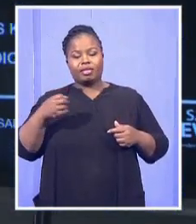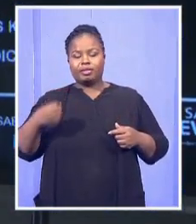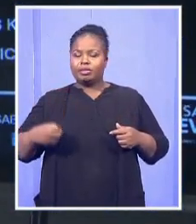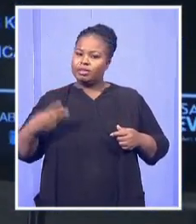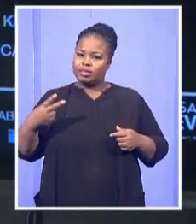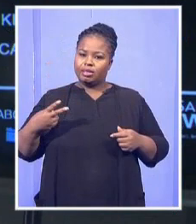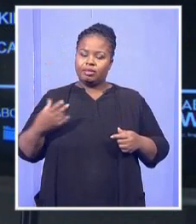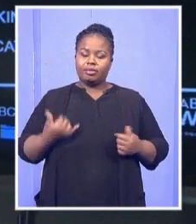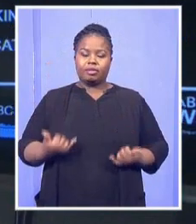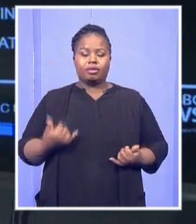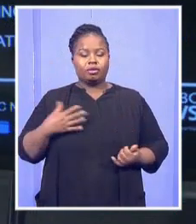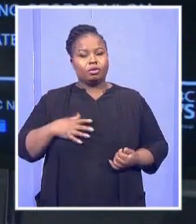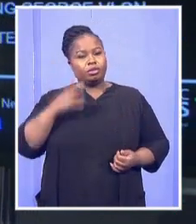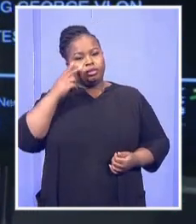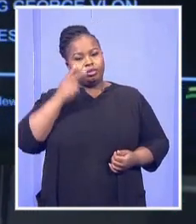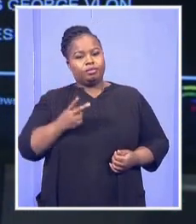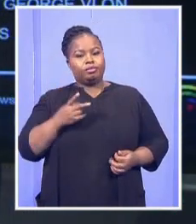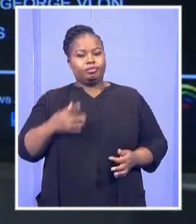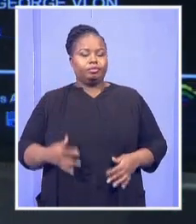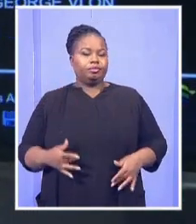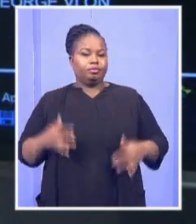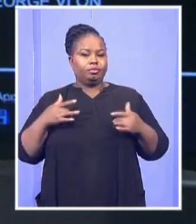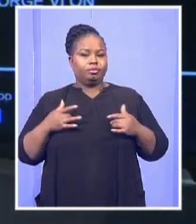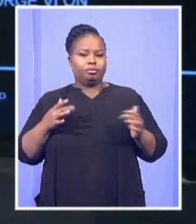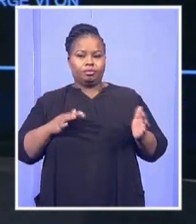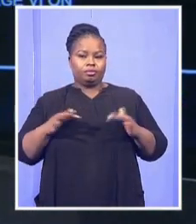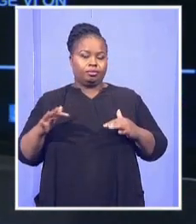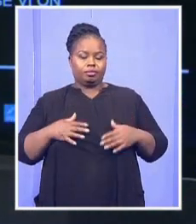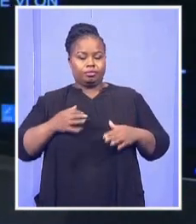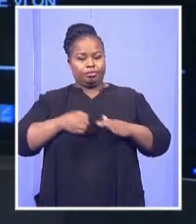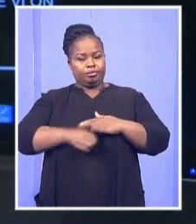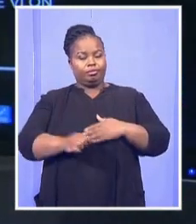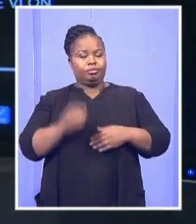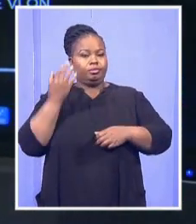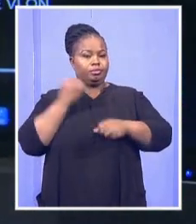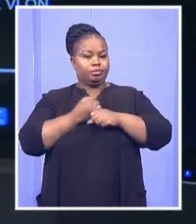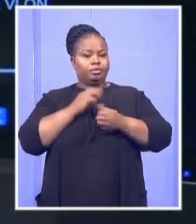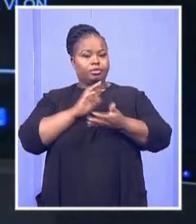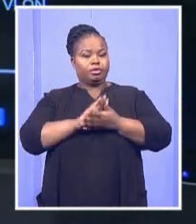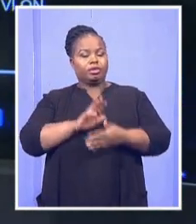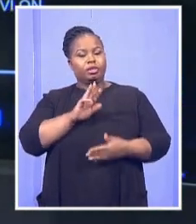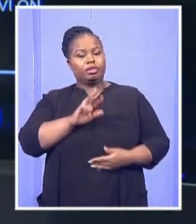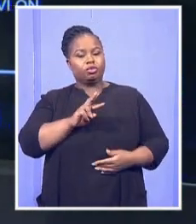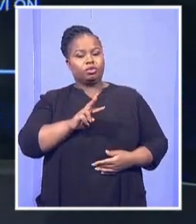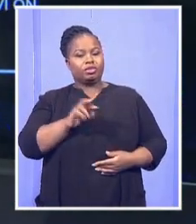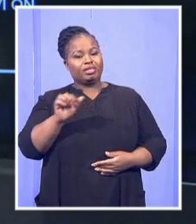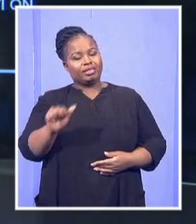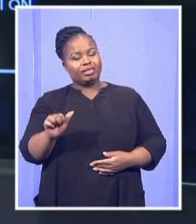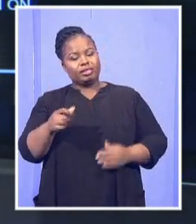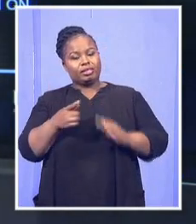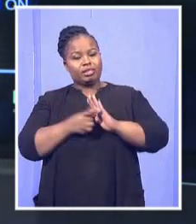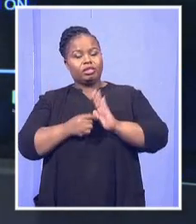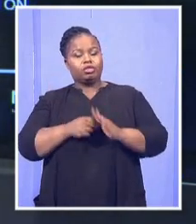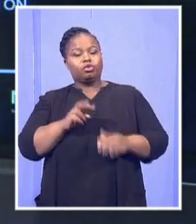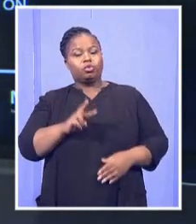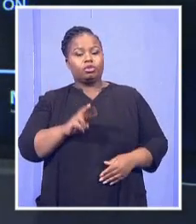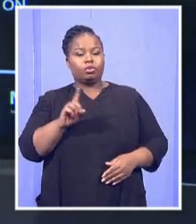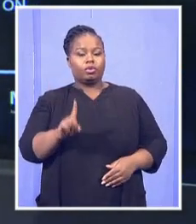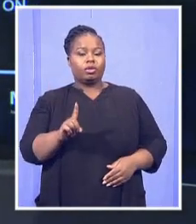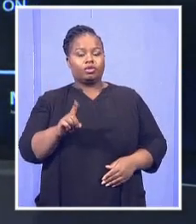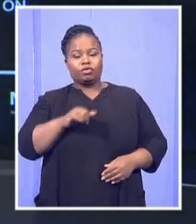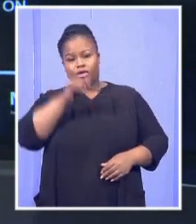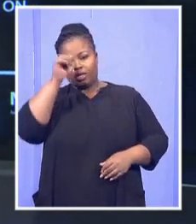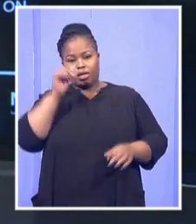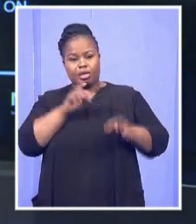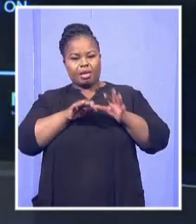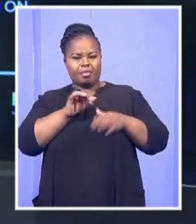at that life that she lived. She was born in 1926 on the 21st of April, and a